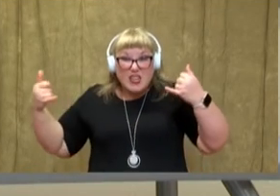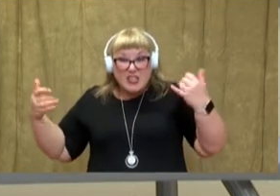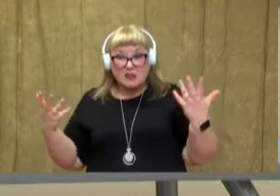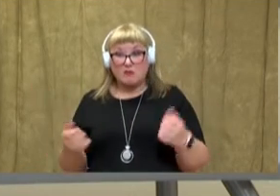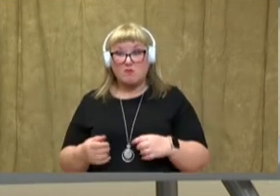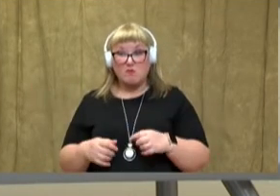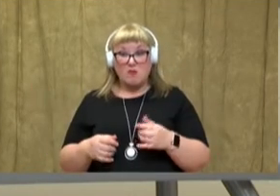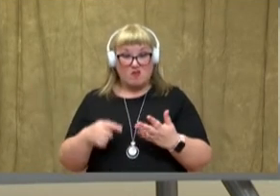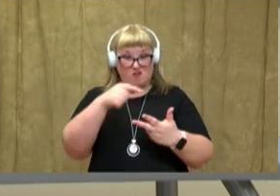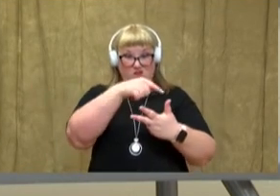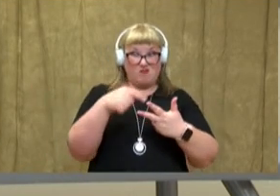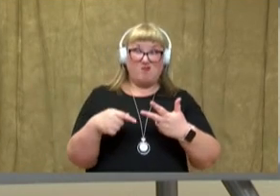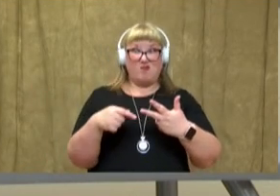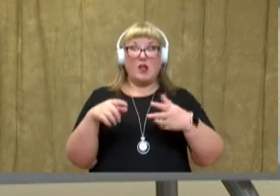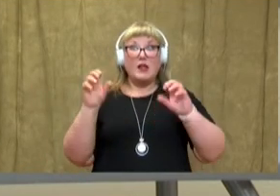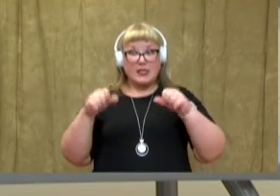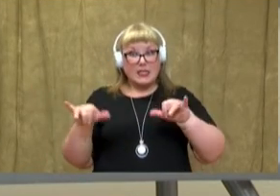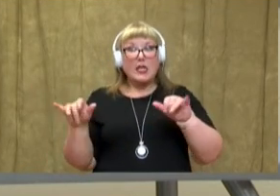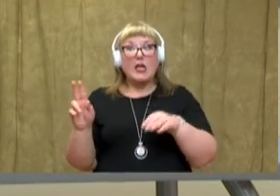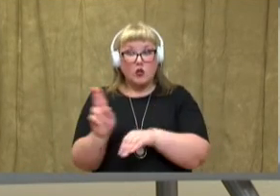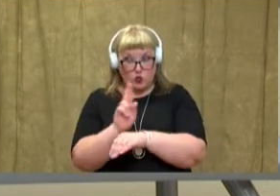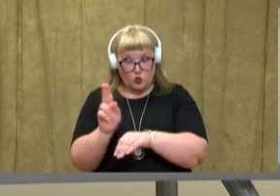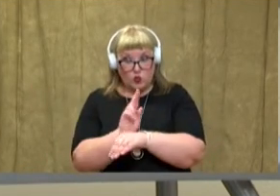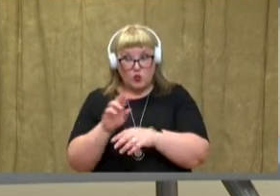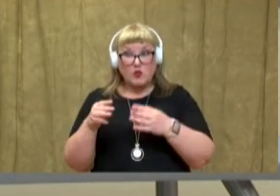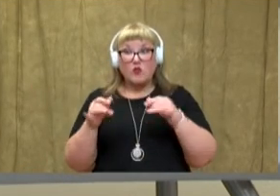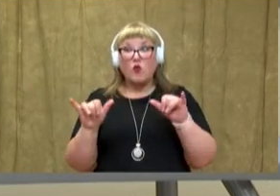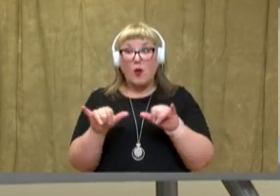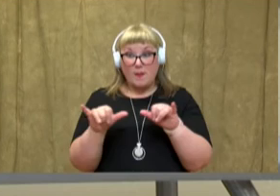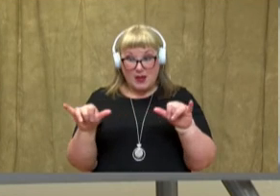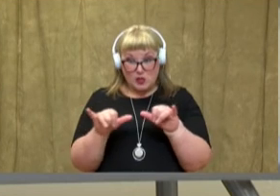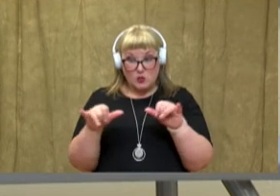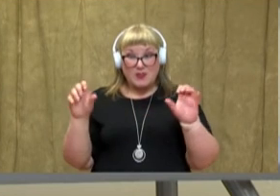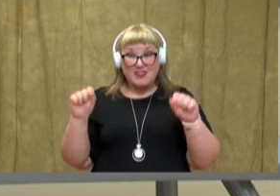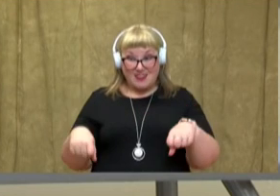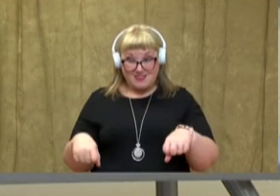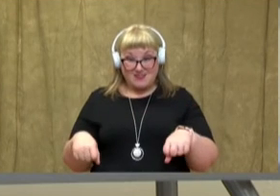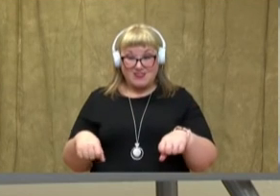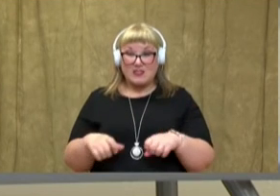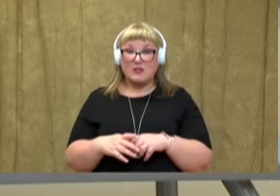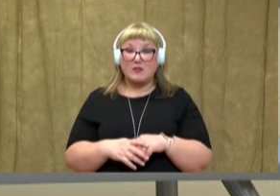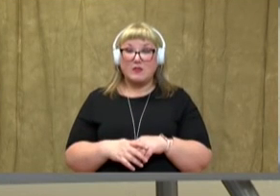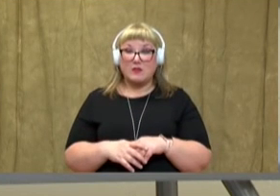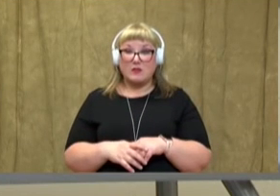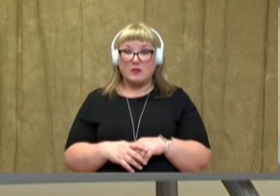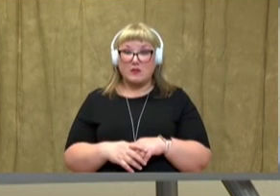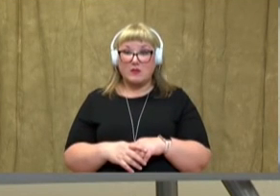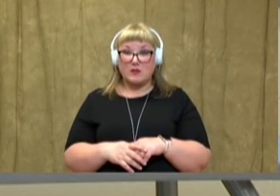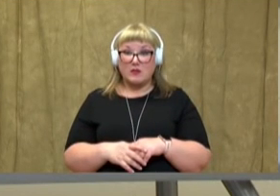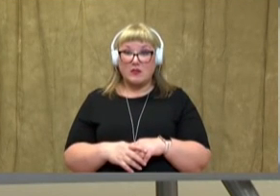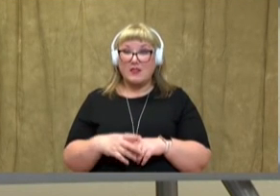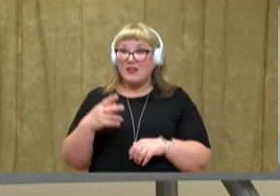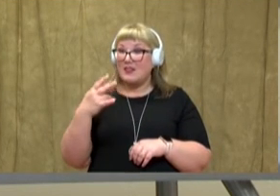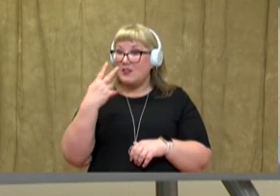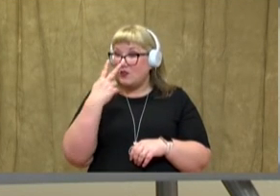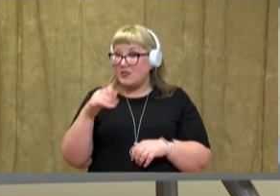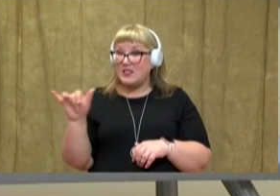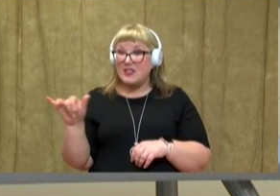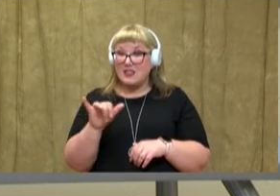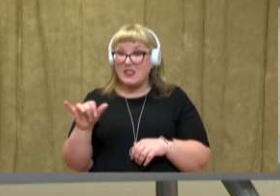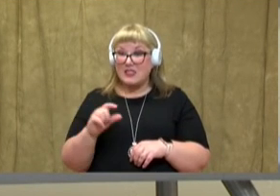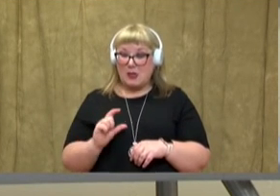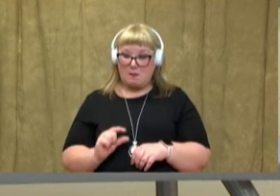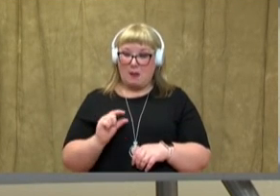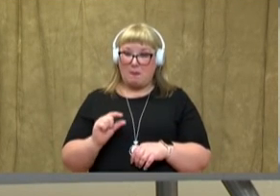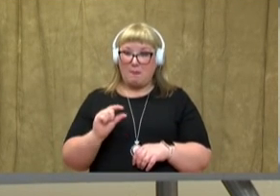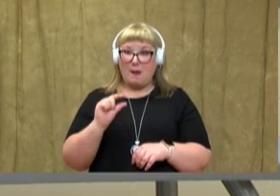of these things are used for measurement. So right here, you've probably seen these same little blocks at